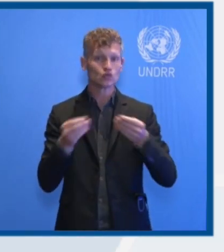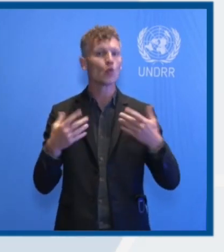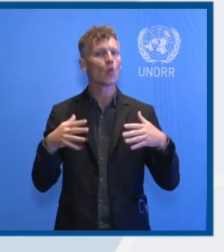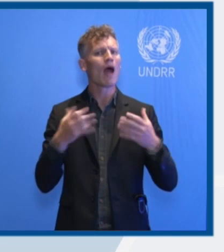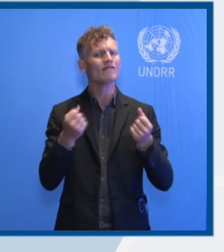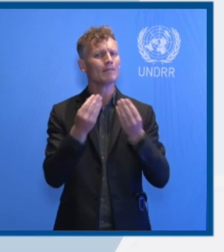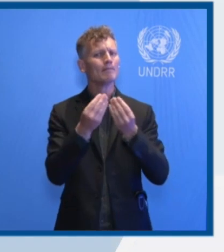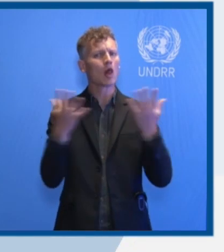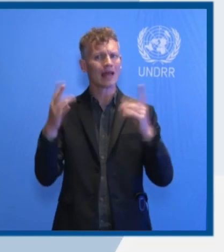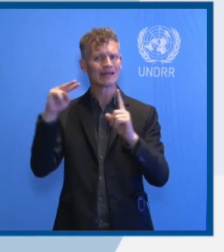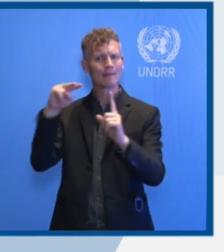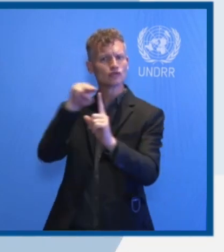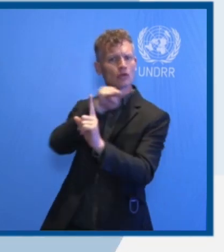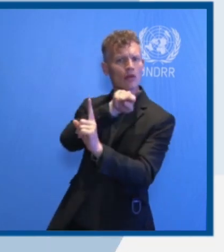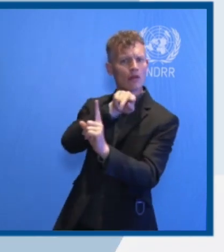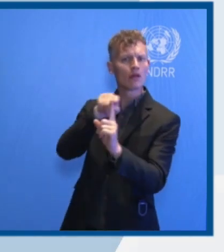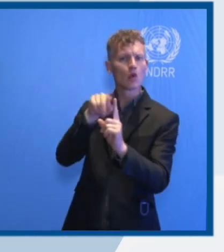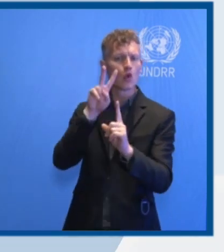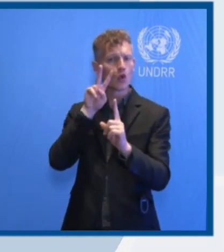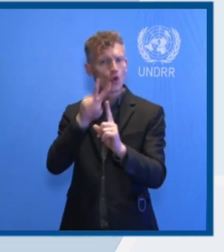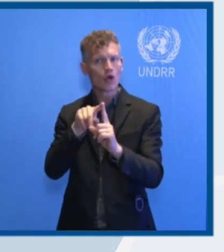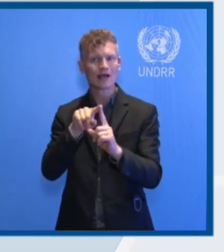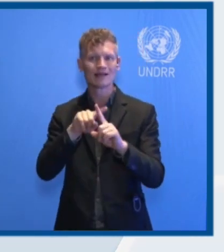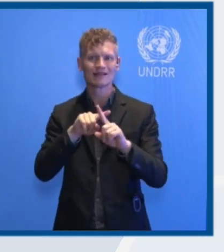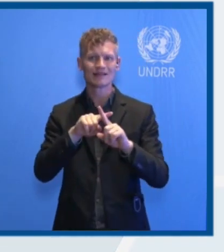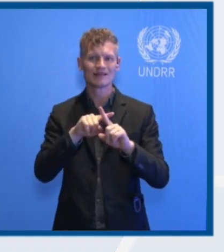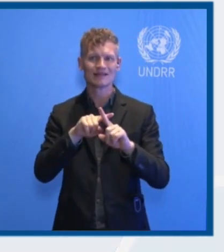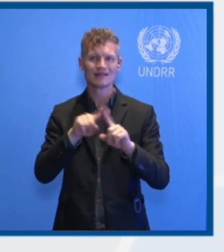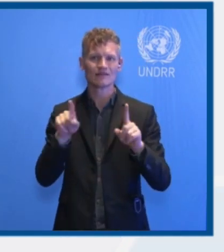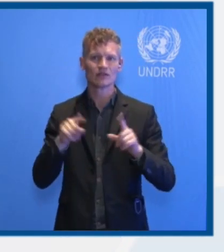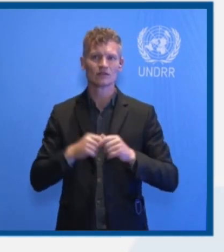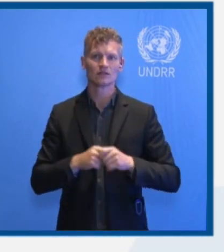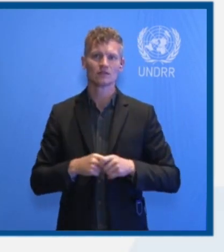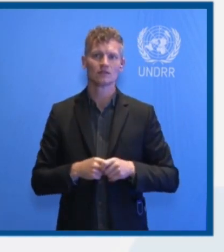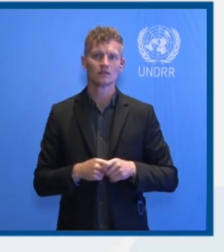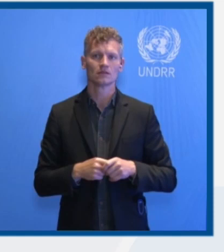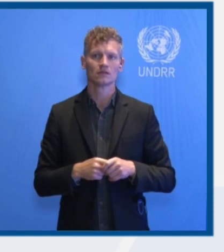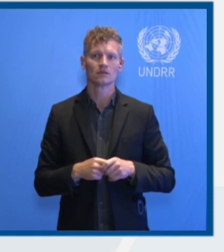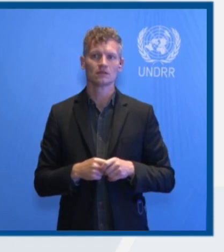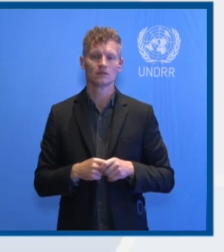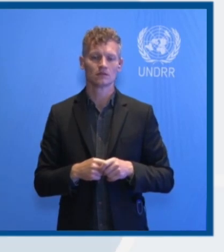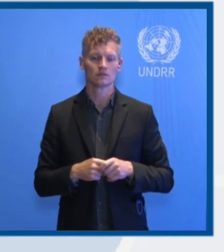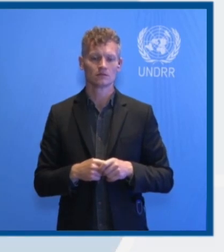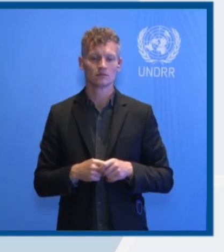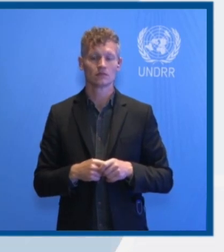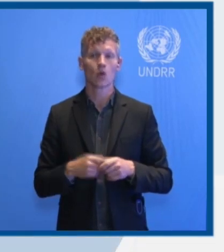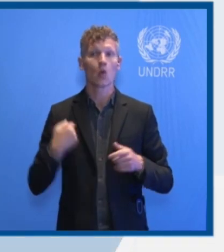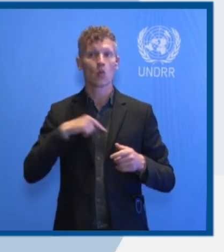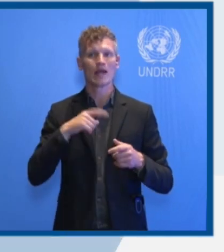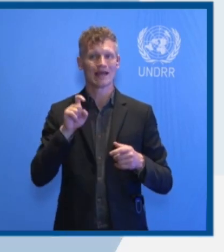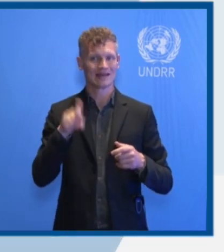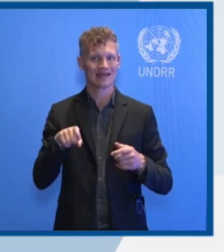multidimensional, and we are looking at the various interdependencies between sectors. And what's coming out very strongly is the fact that we do need an